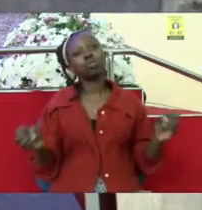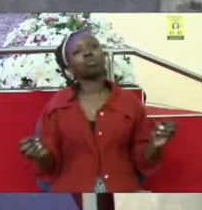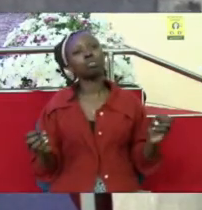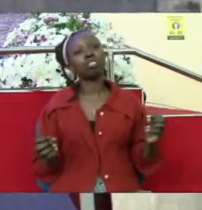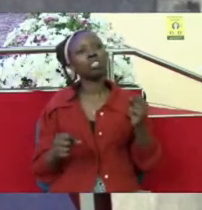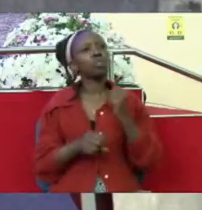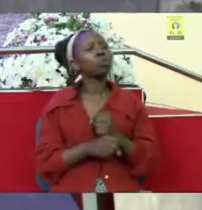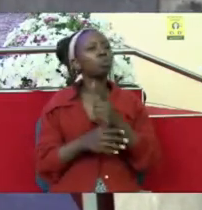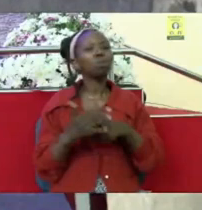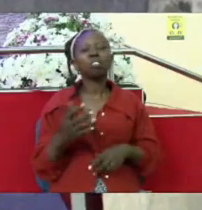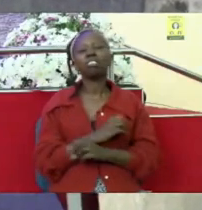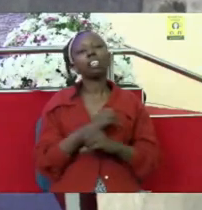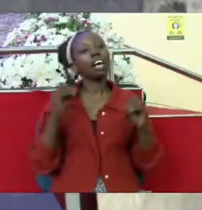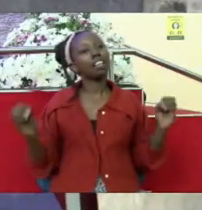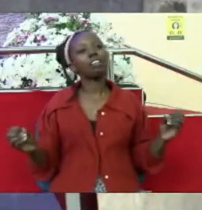utafanya.